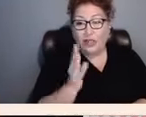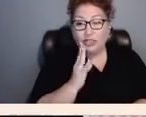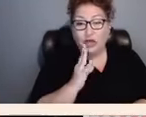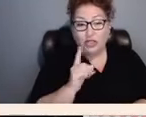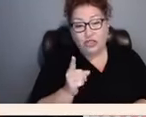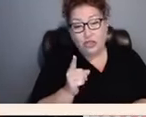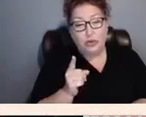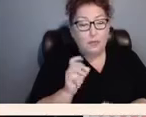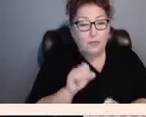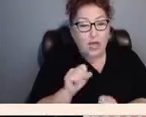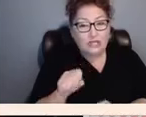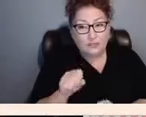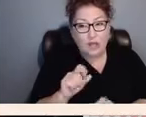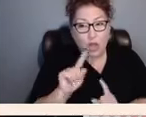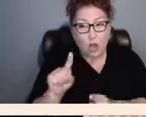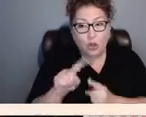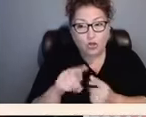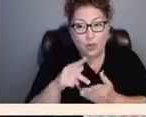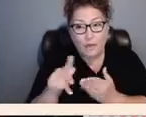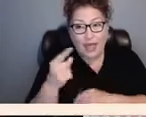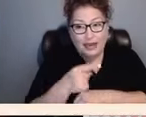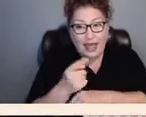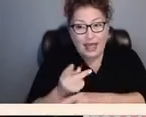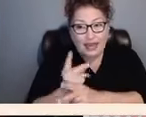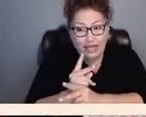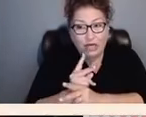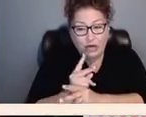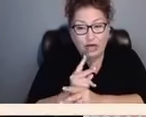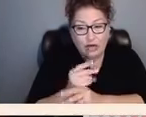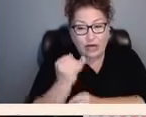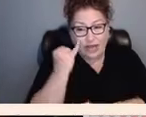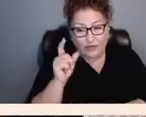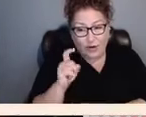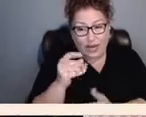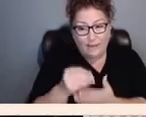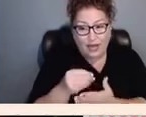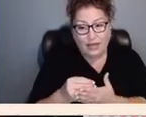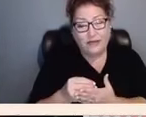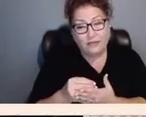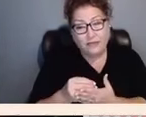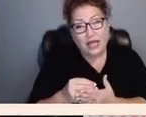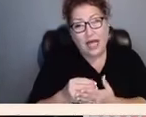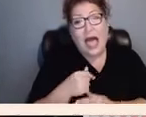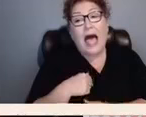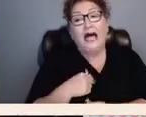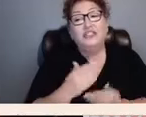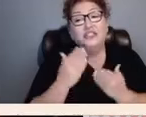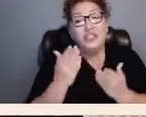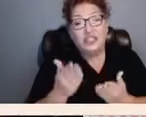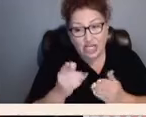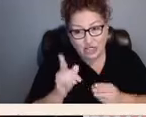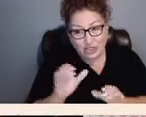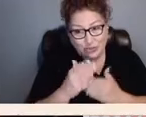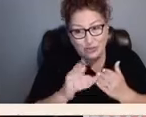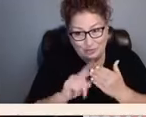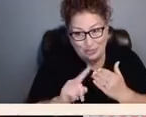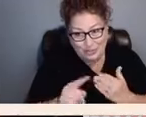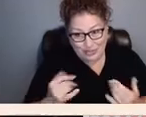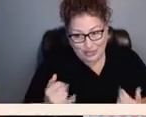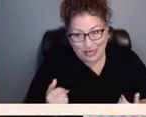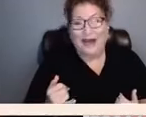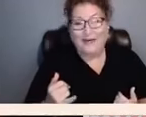of going to a payday lender, if you're in need of money, I highly suggest you do some research now and